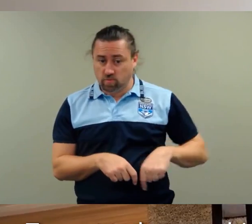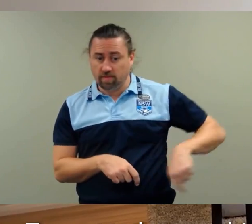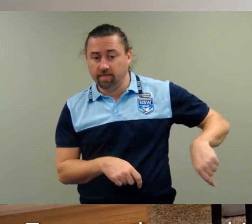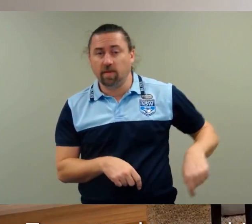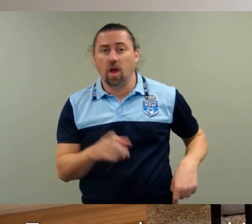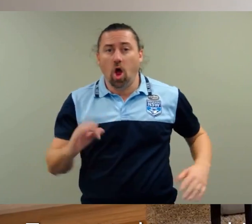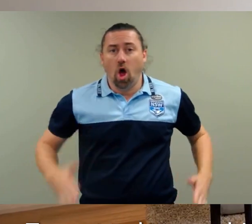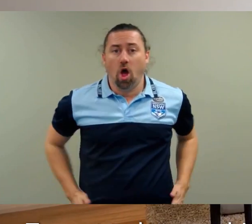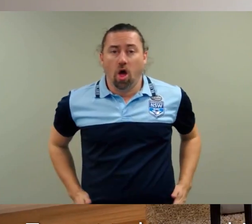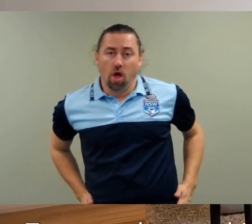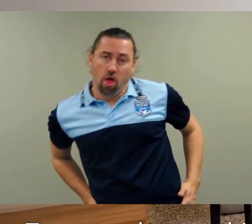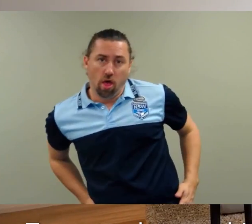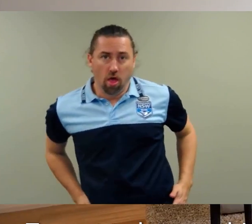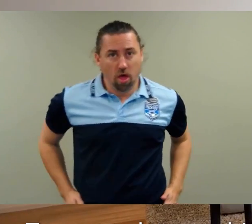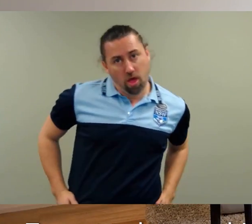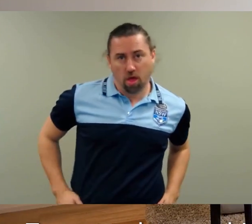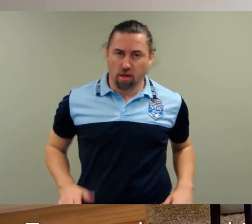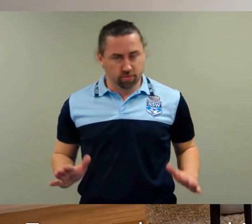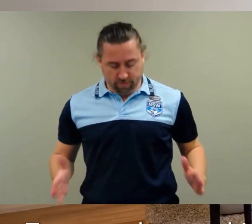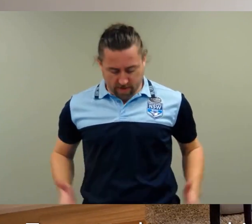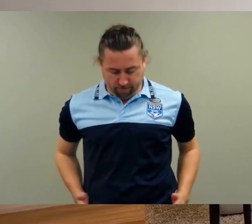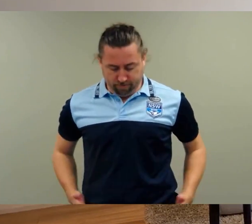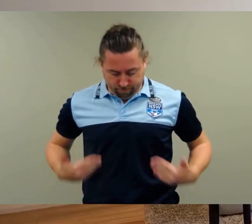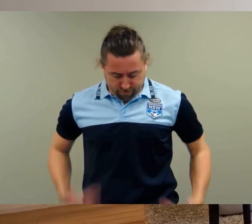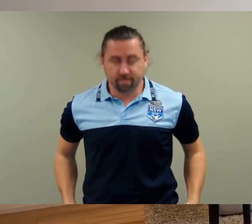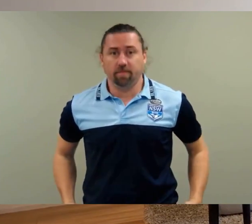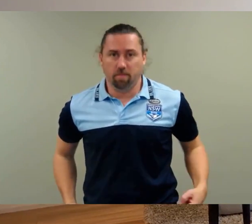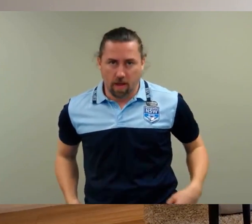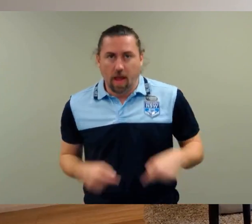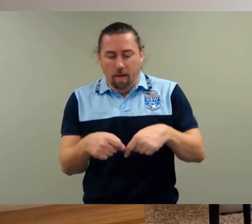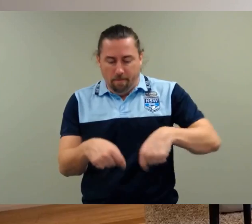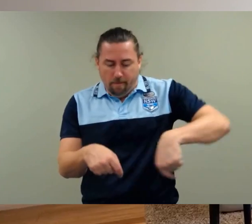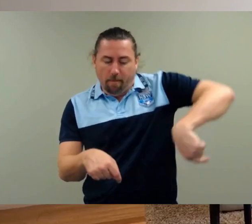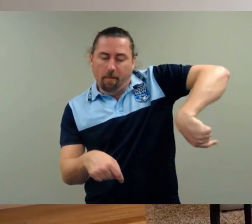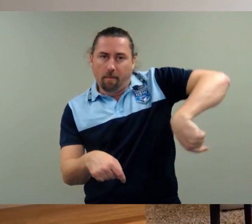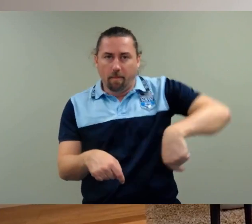Try not to let your hips tilt downwards when lifting your leg out to the side.